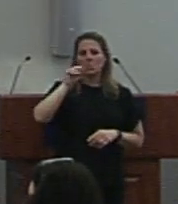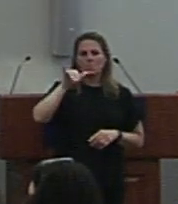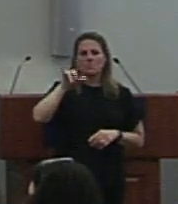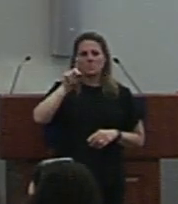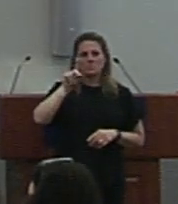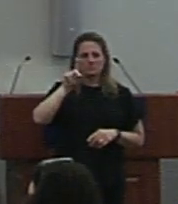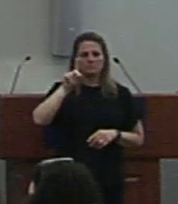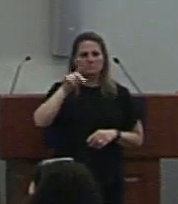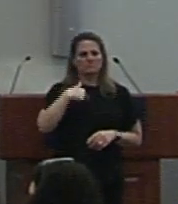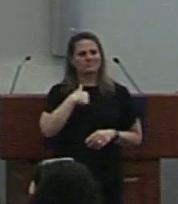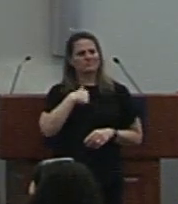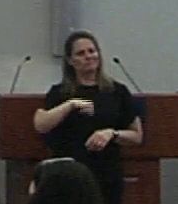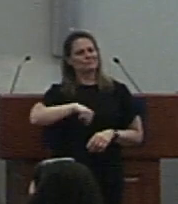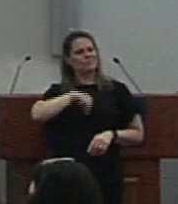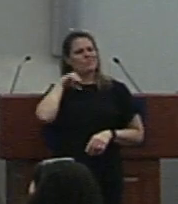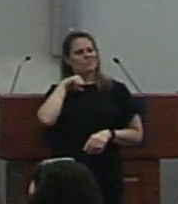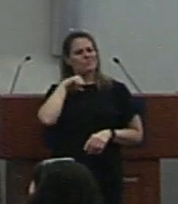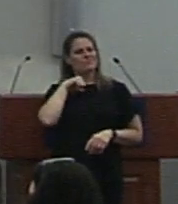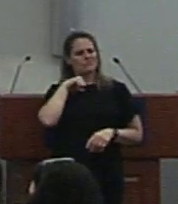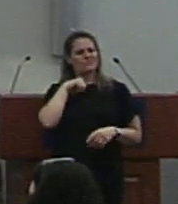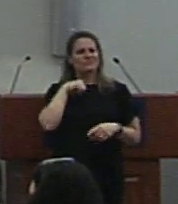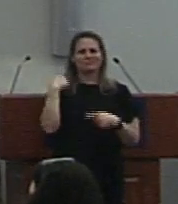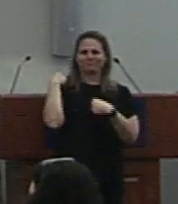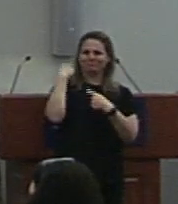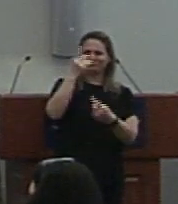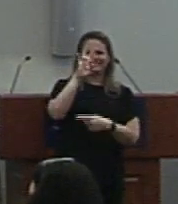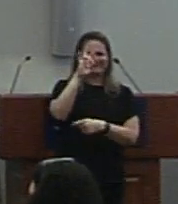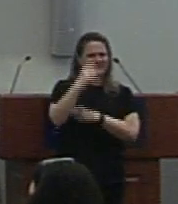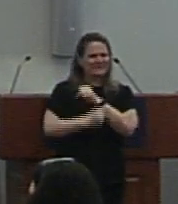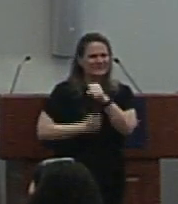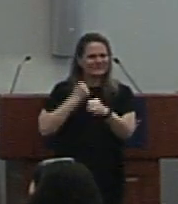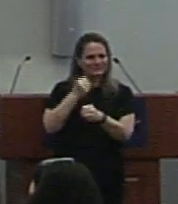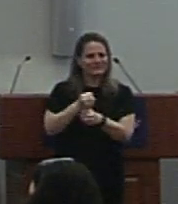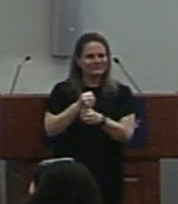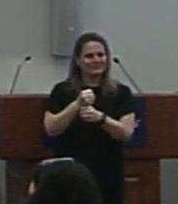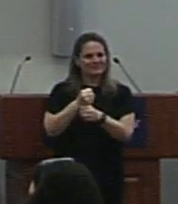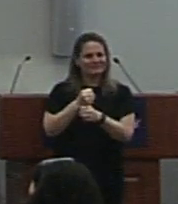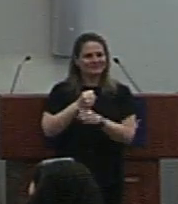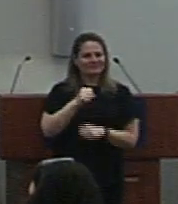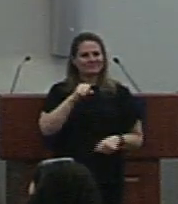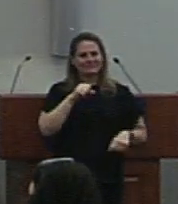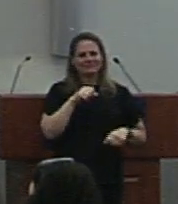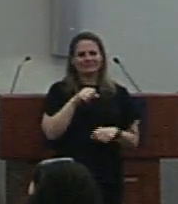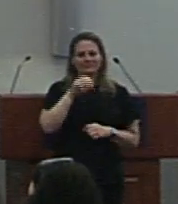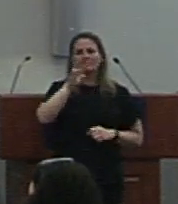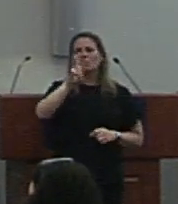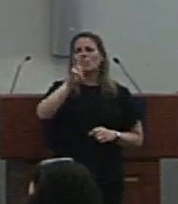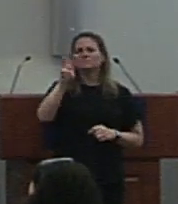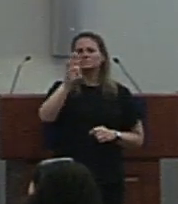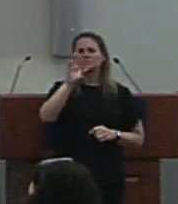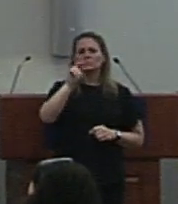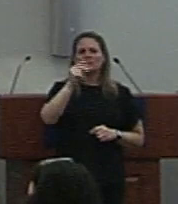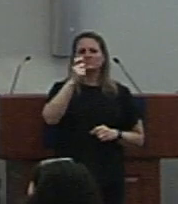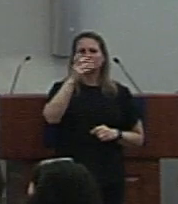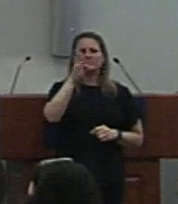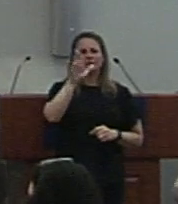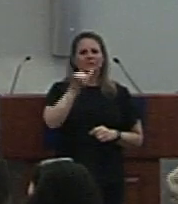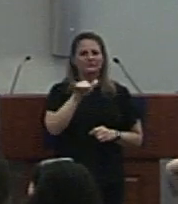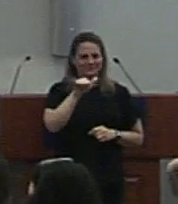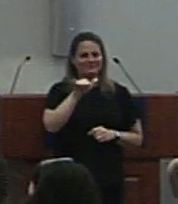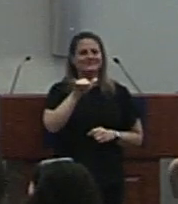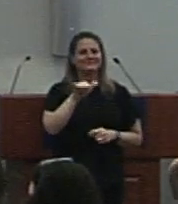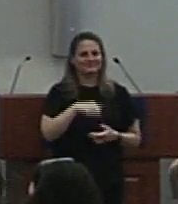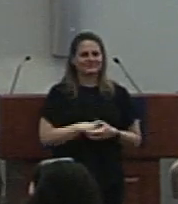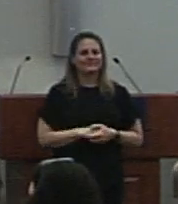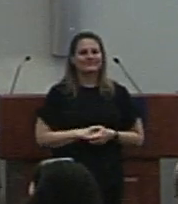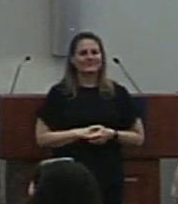years. Priorities for me, I echo pretty much all that everyone else has stated on the